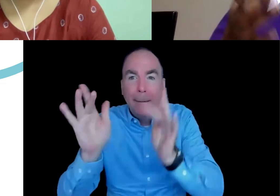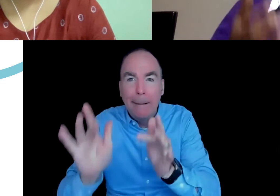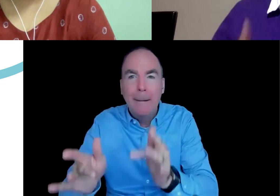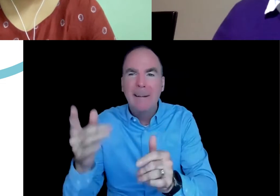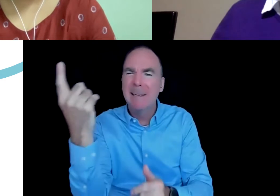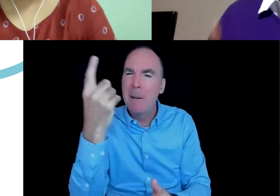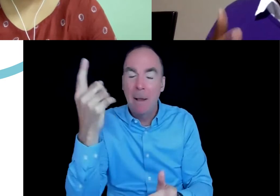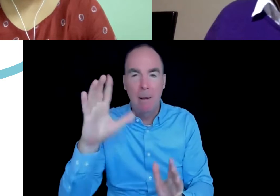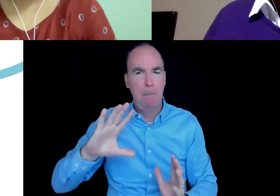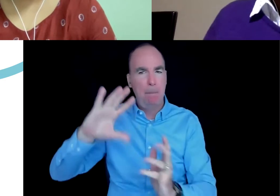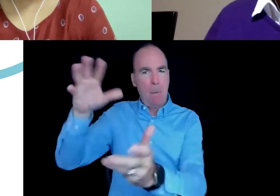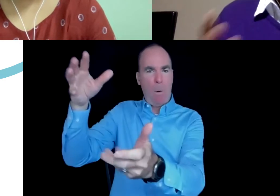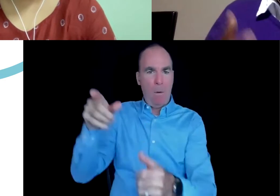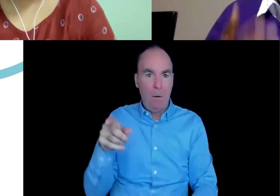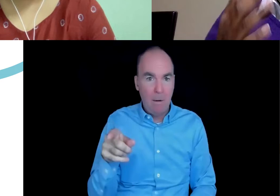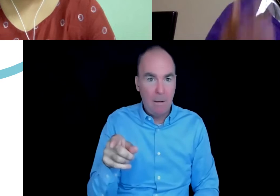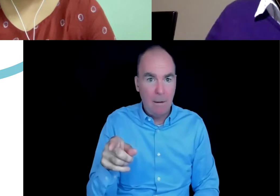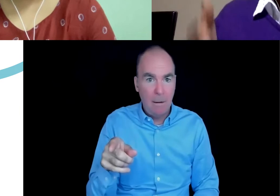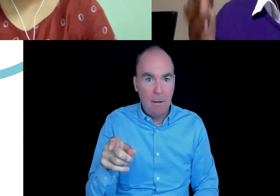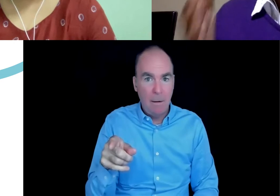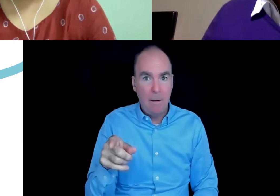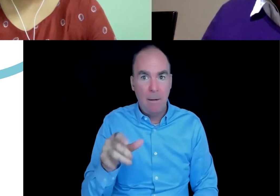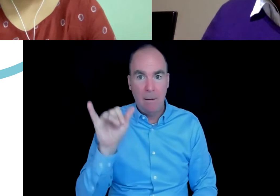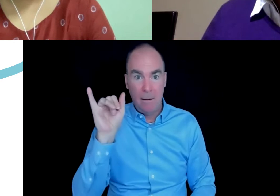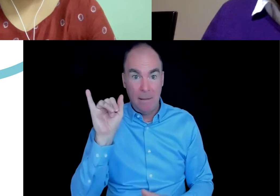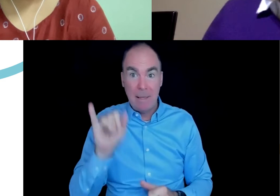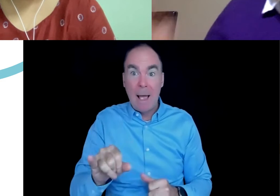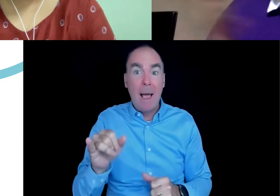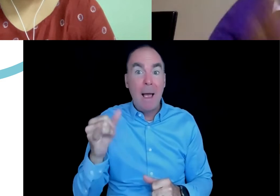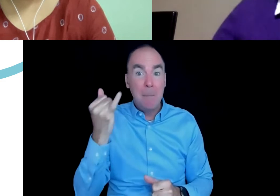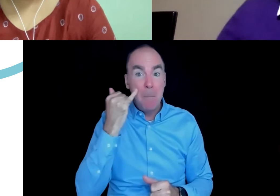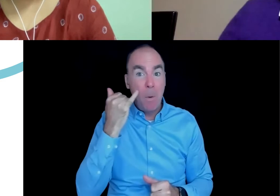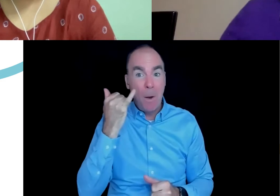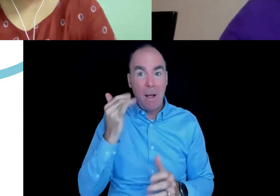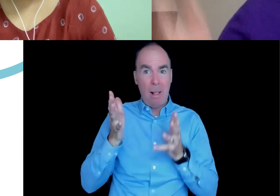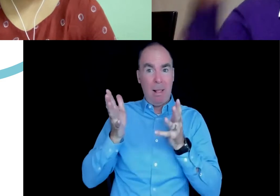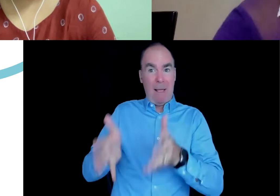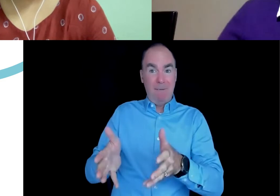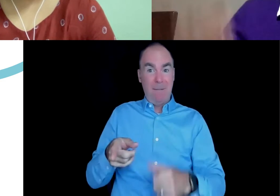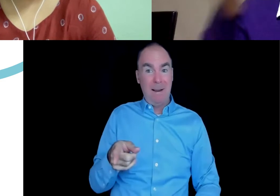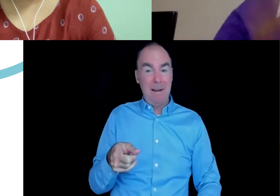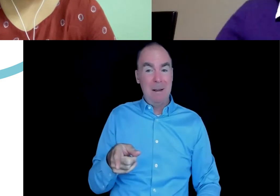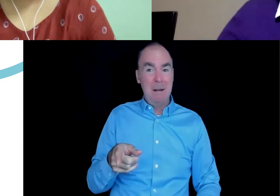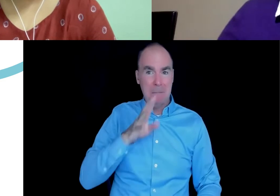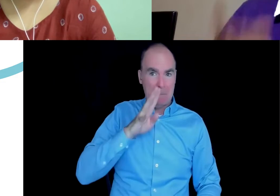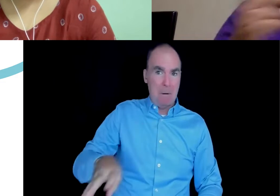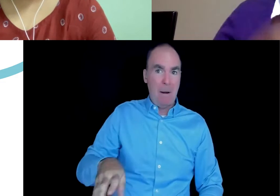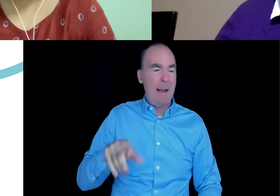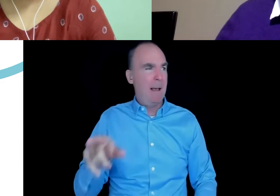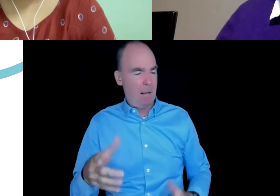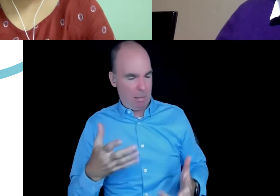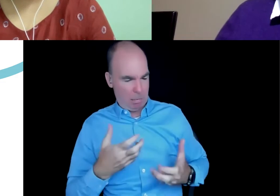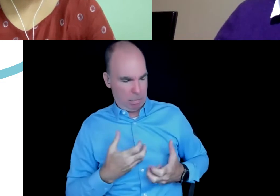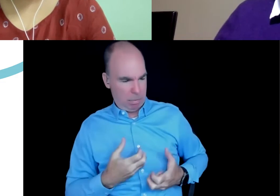who has been abused, most likely they become, if intervention is not done immediately, they become abusers. So you see, it becomes a cycle